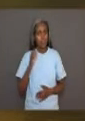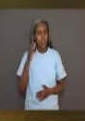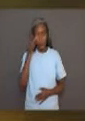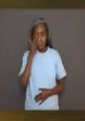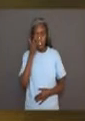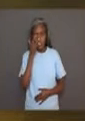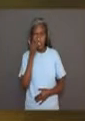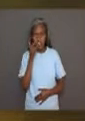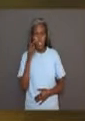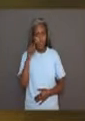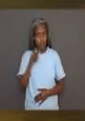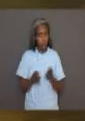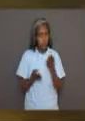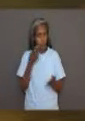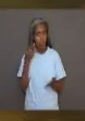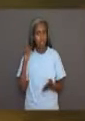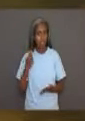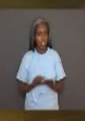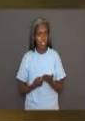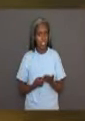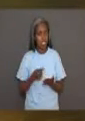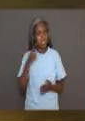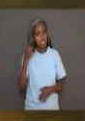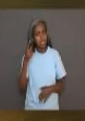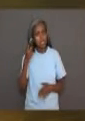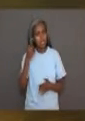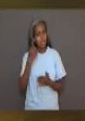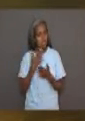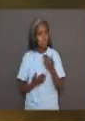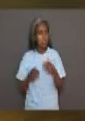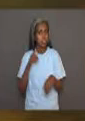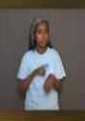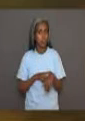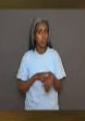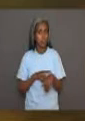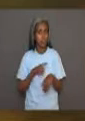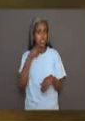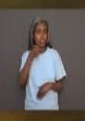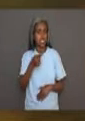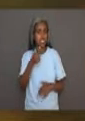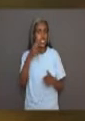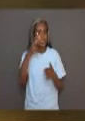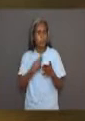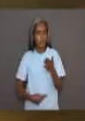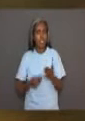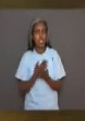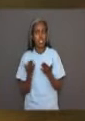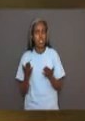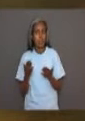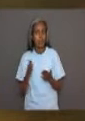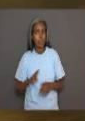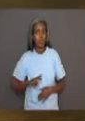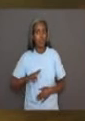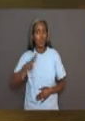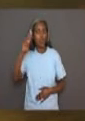Occasionally, you may hear someone say that the price of an item has gone up